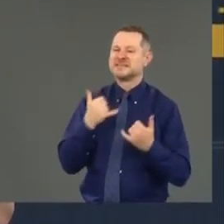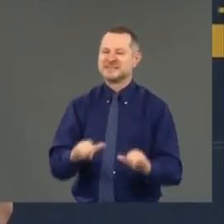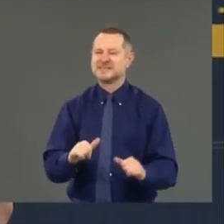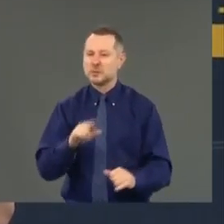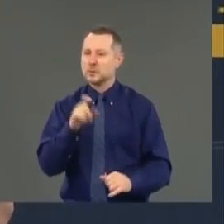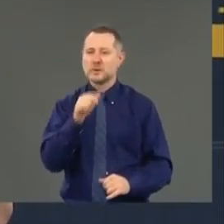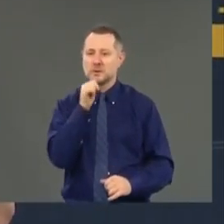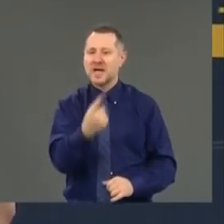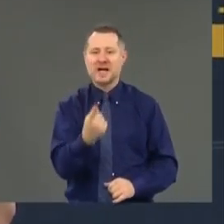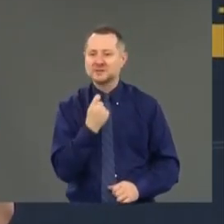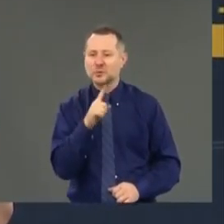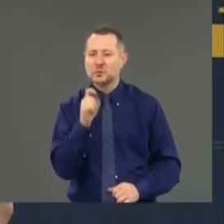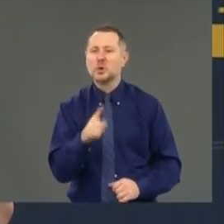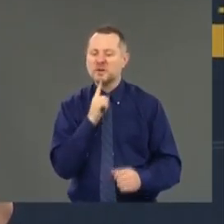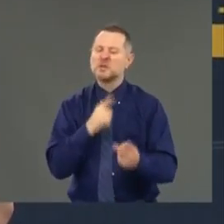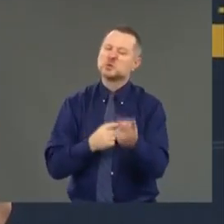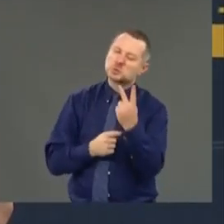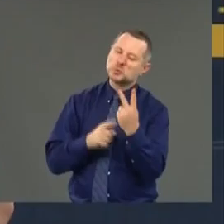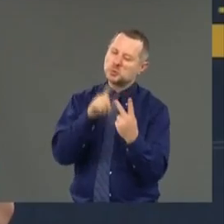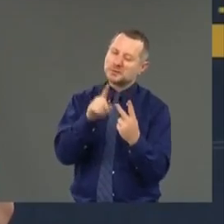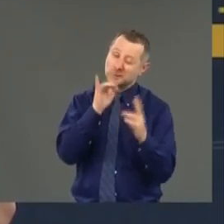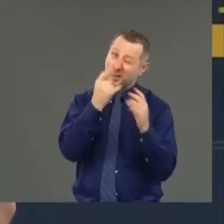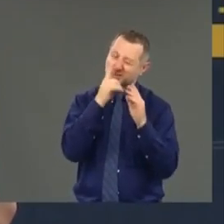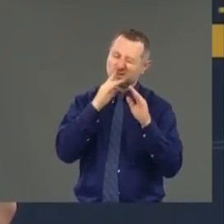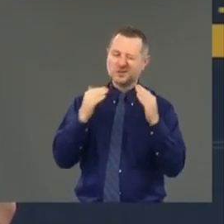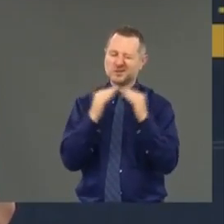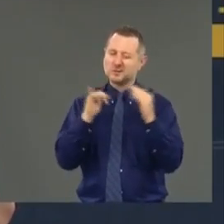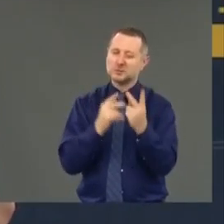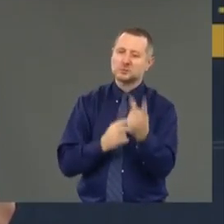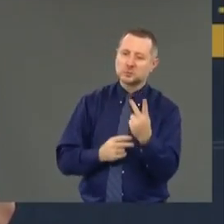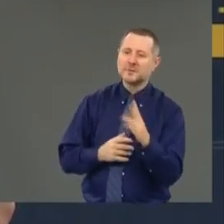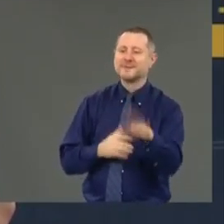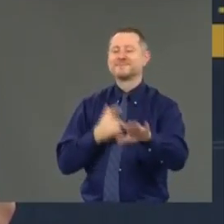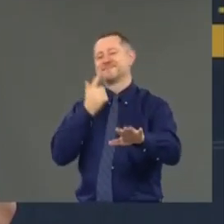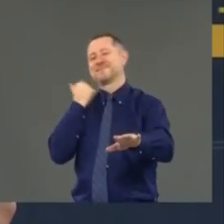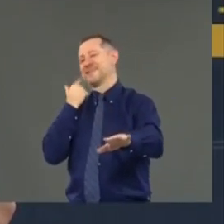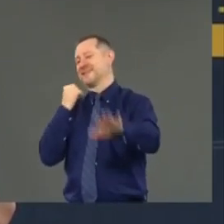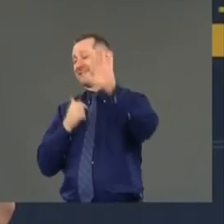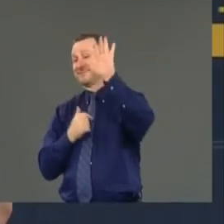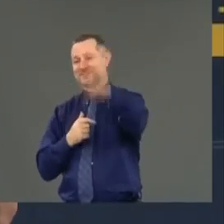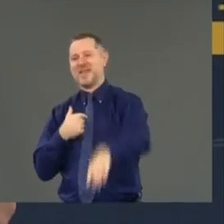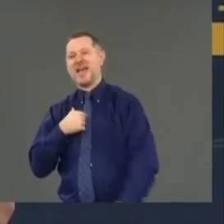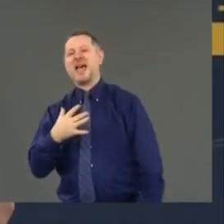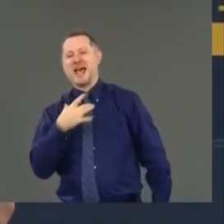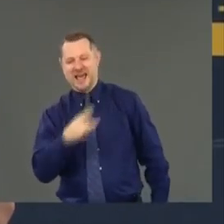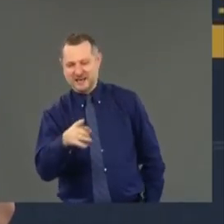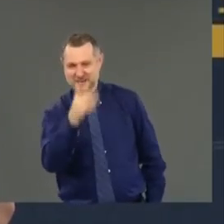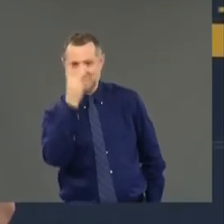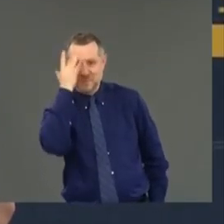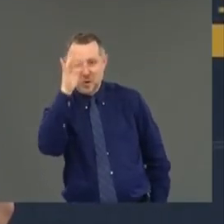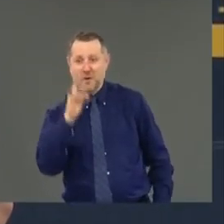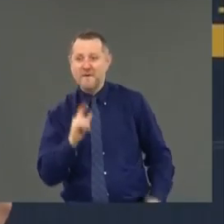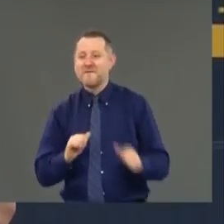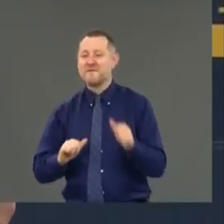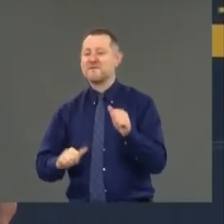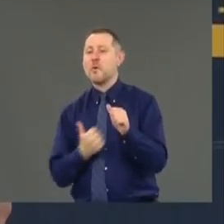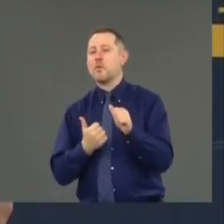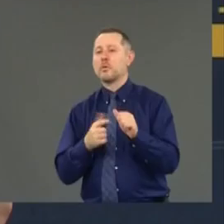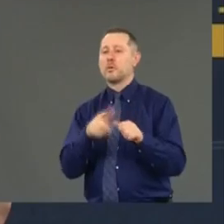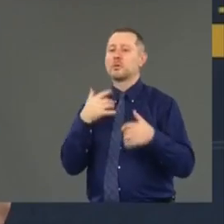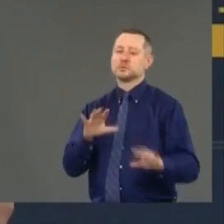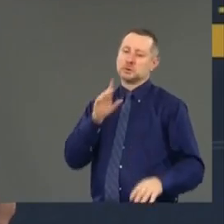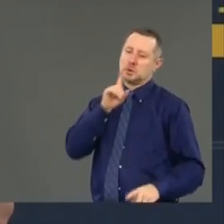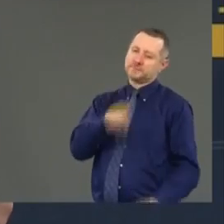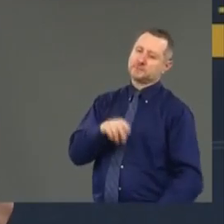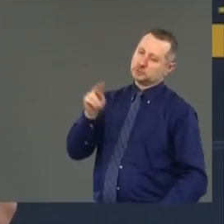but that's okay. Thanks. I like that, though. Follow-up, that's why it's in New York City. It was a